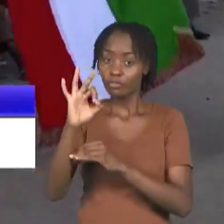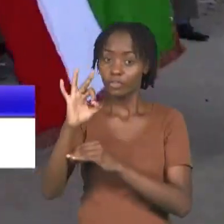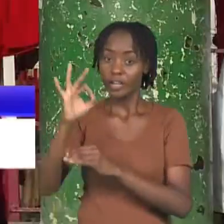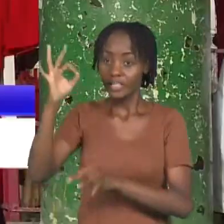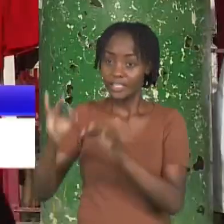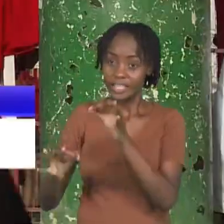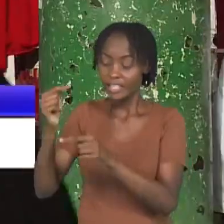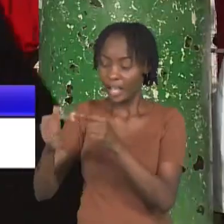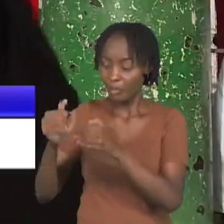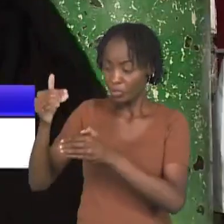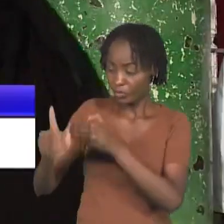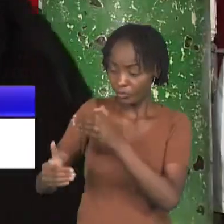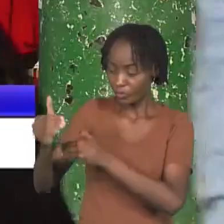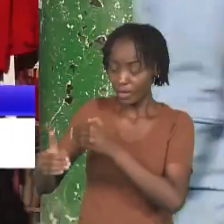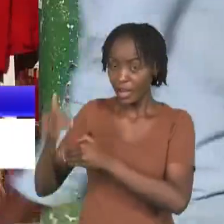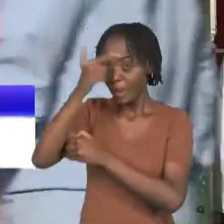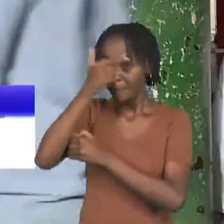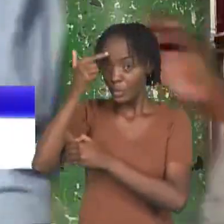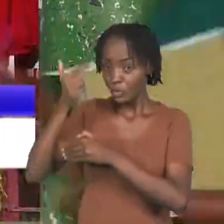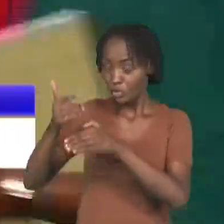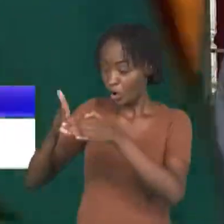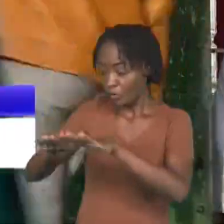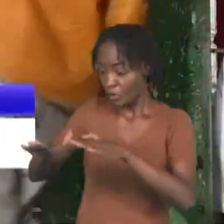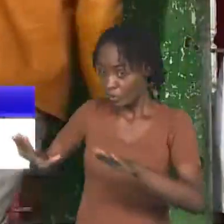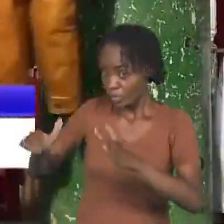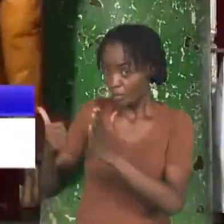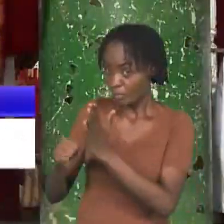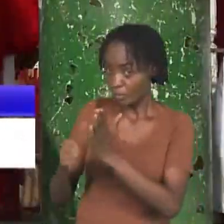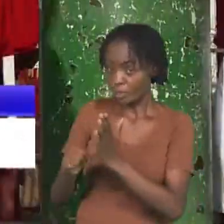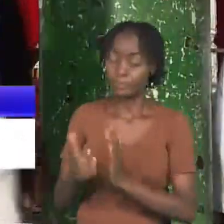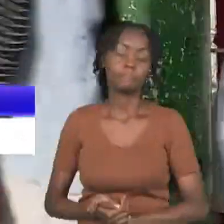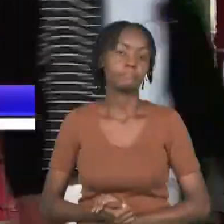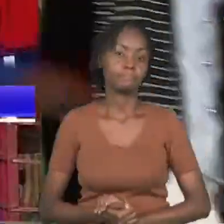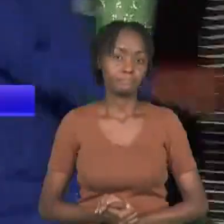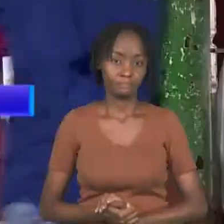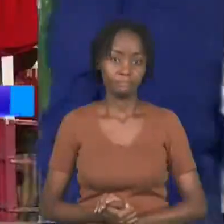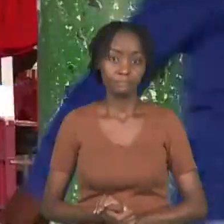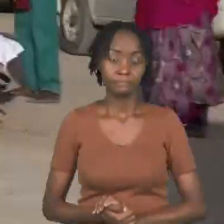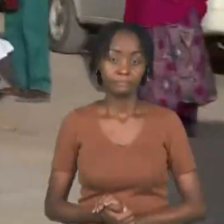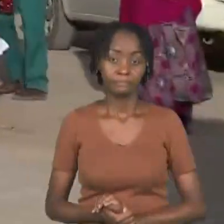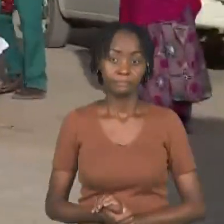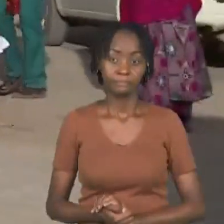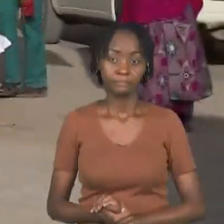concerning the maritime delimitation. David Kagina, Switch TV.